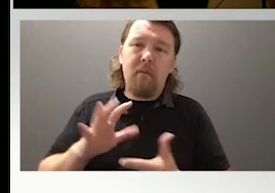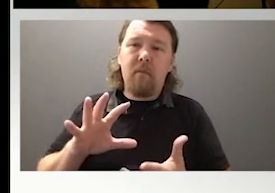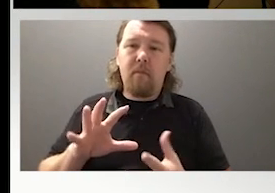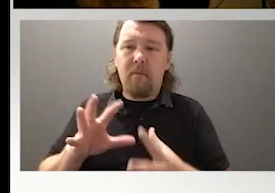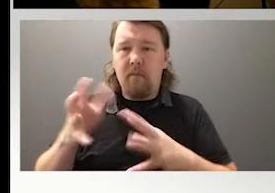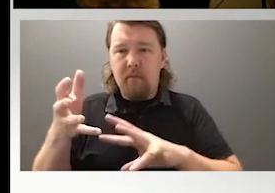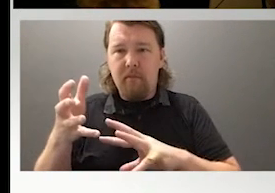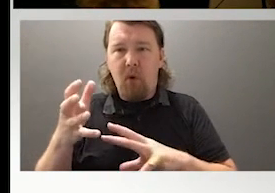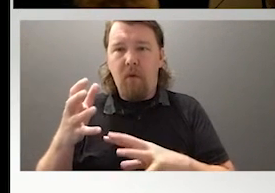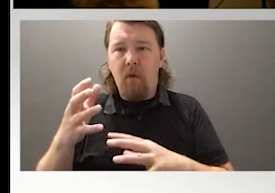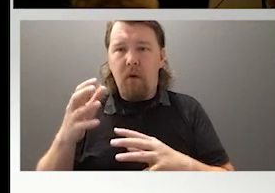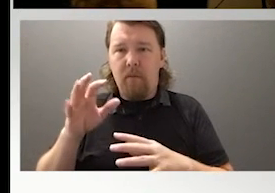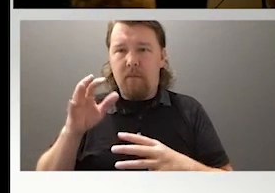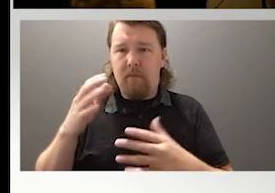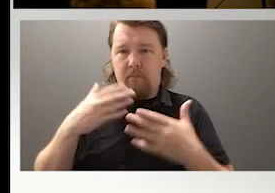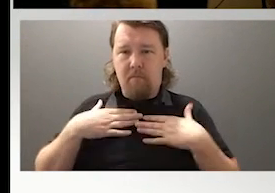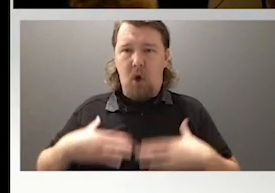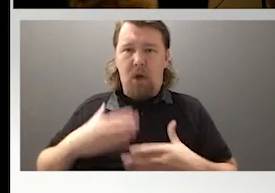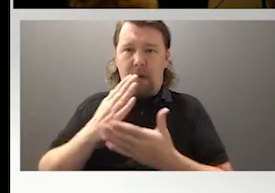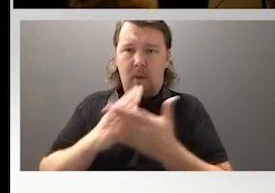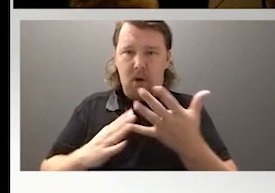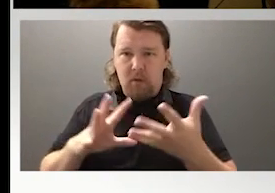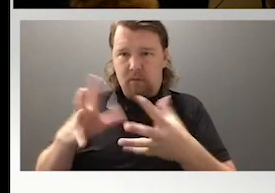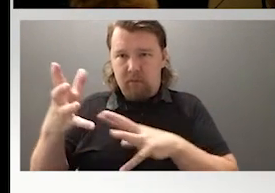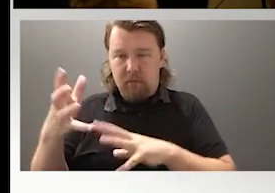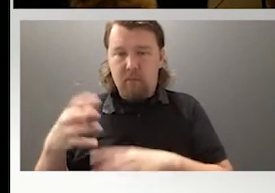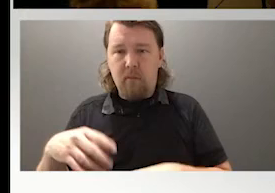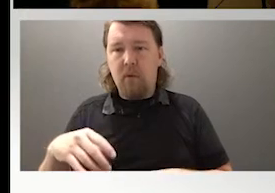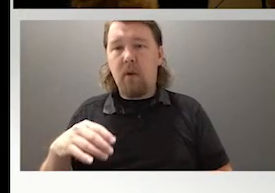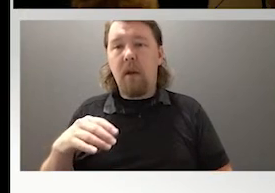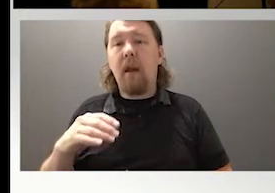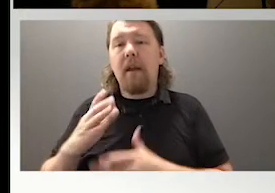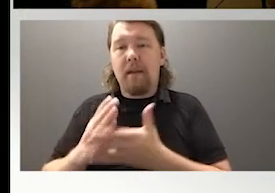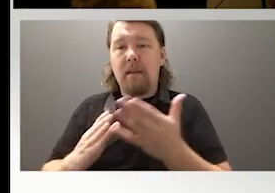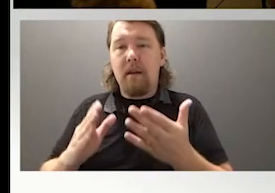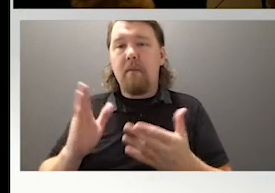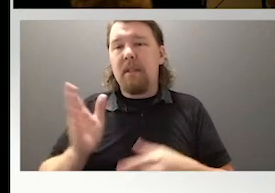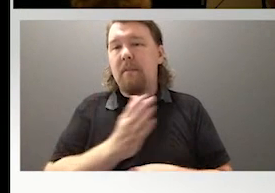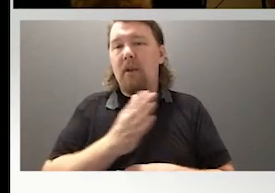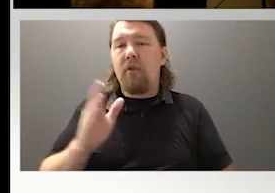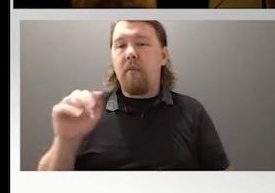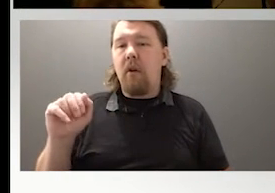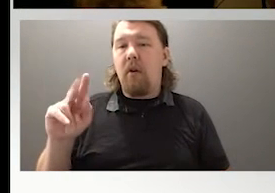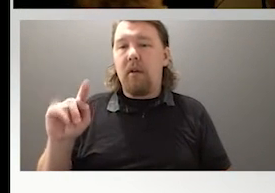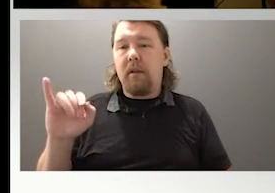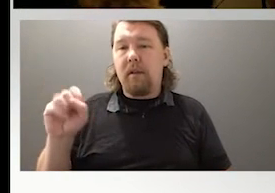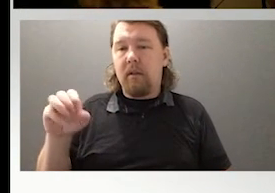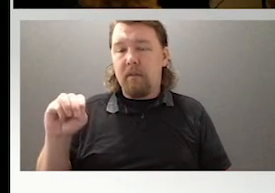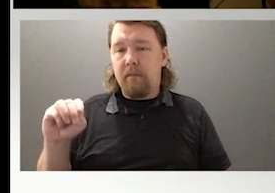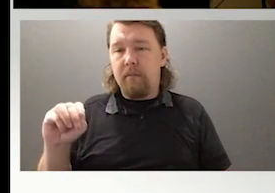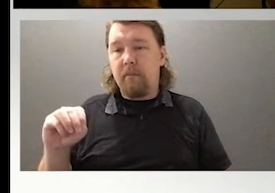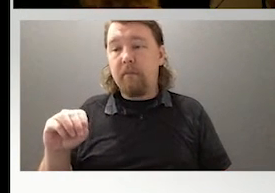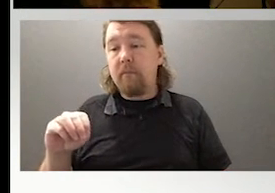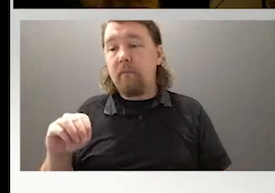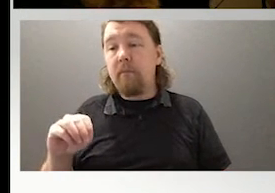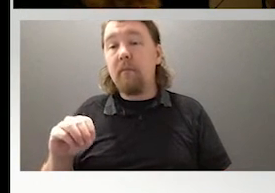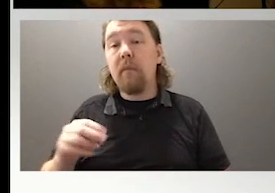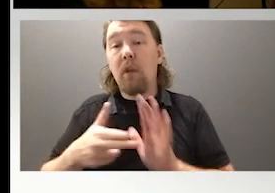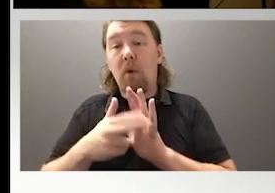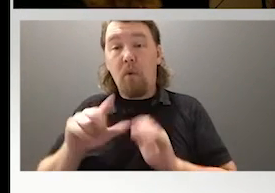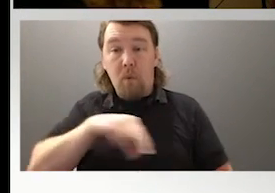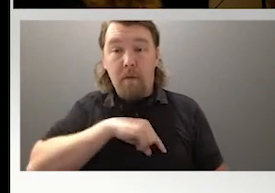misshapen features, and symptoms of autism spectrum disorder. Establishing eligibility for